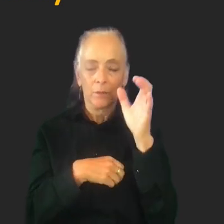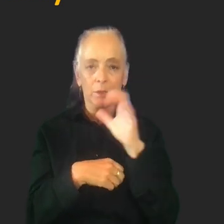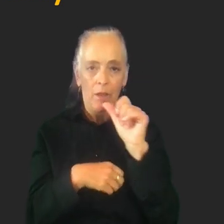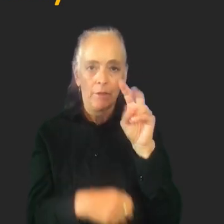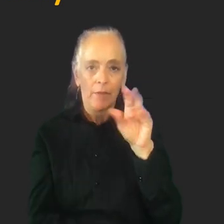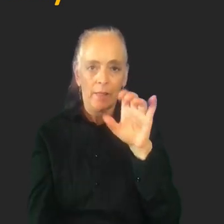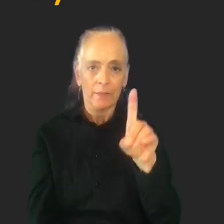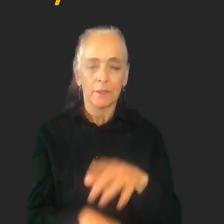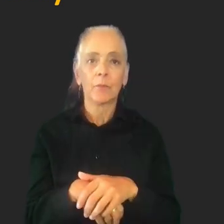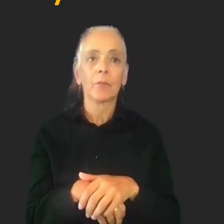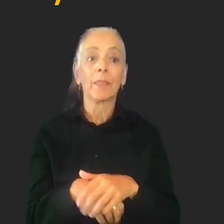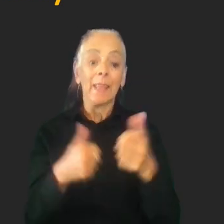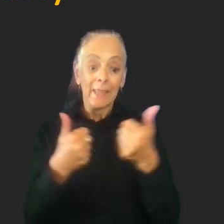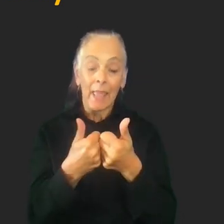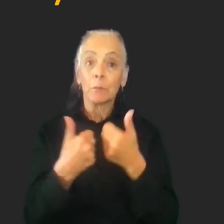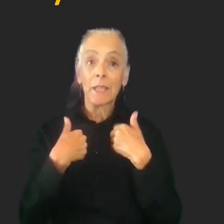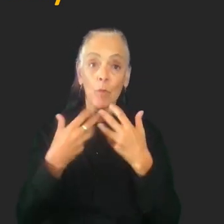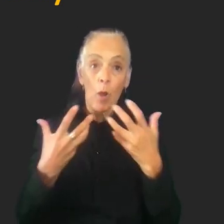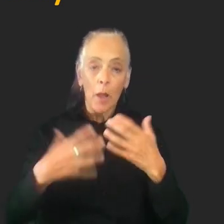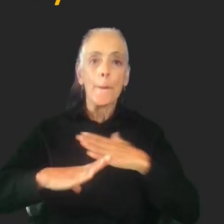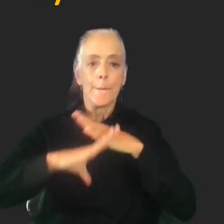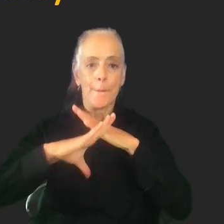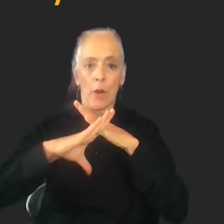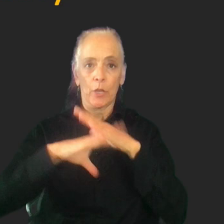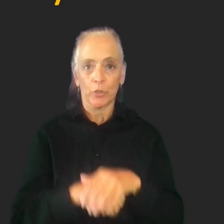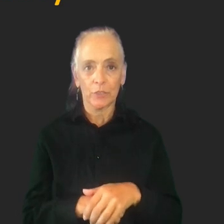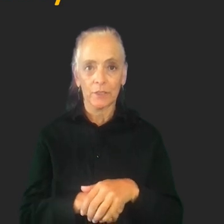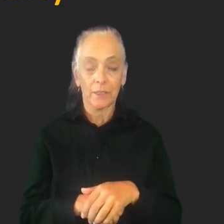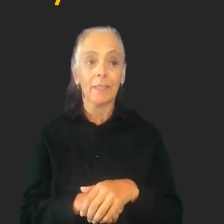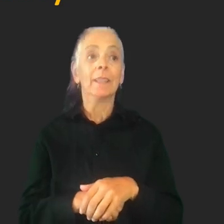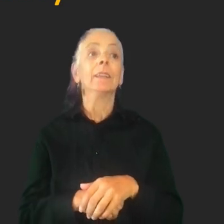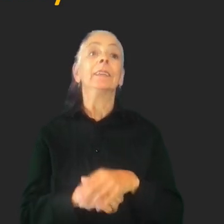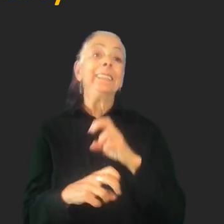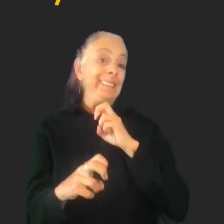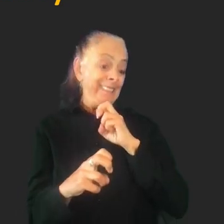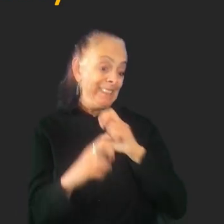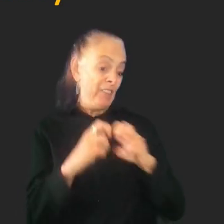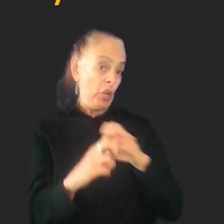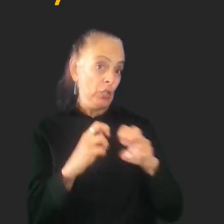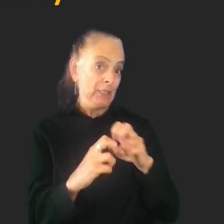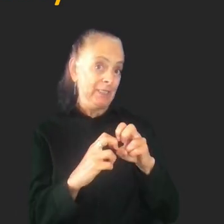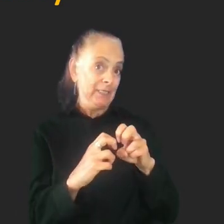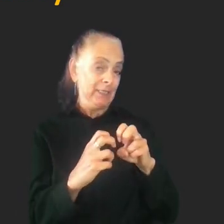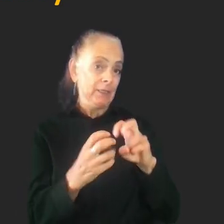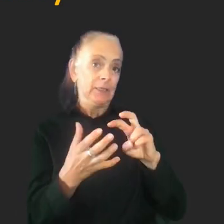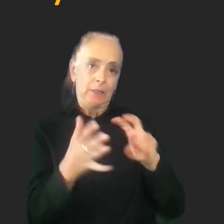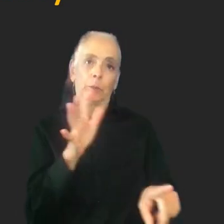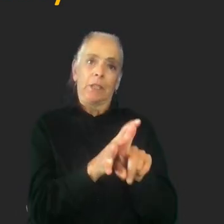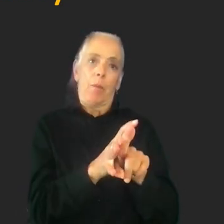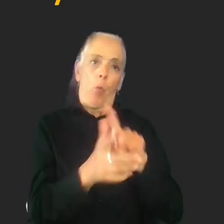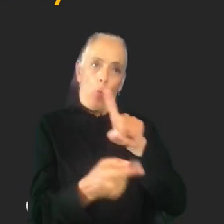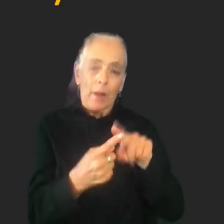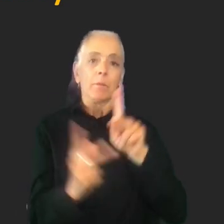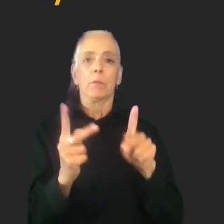valid what games actually have is barriers and difficulty in the other hand is something that springs into existence